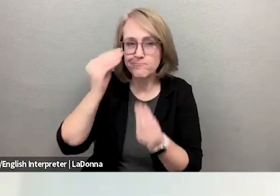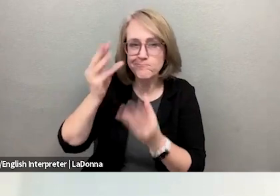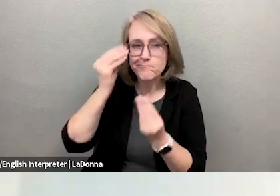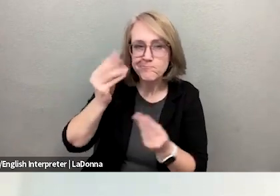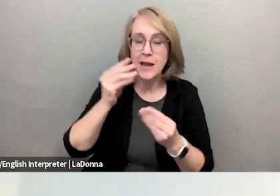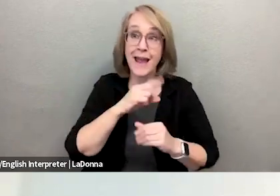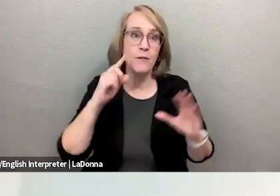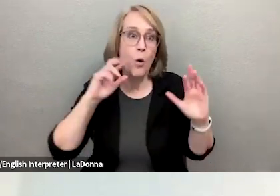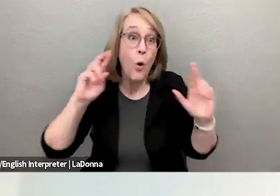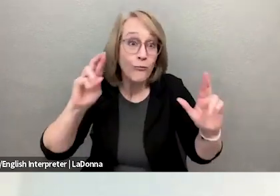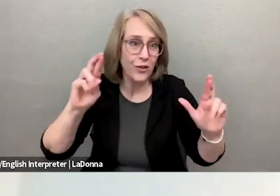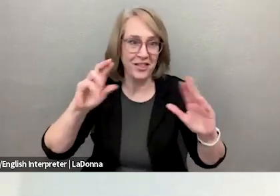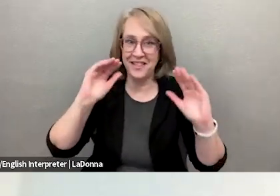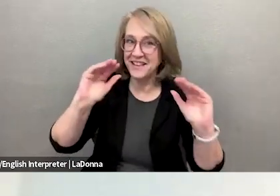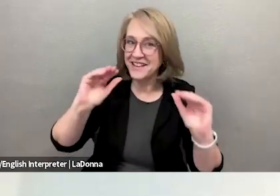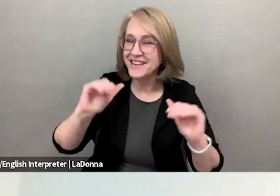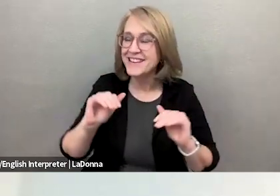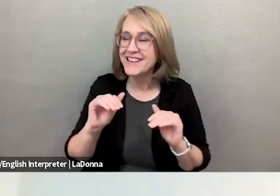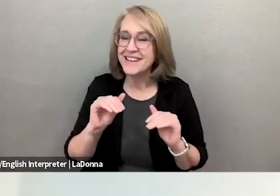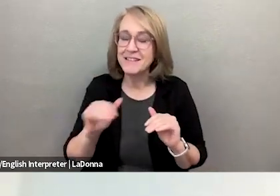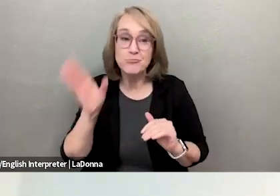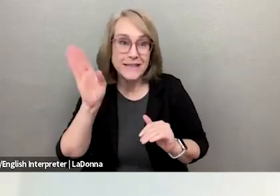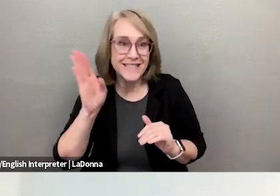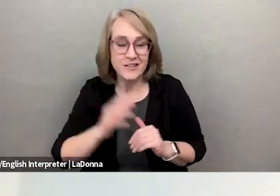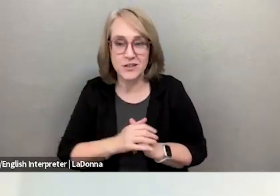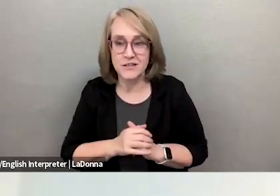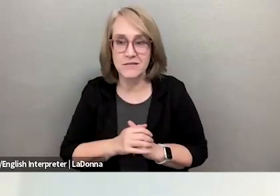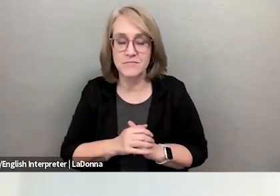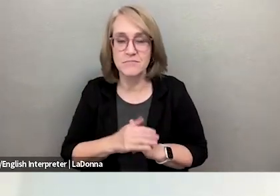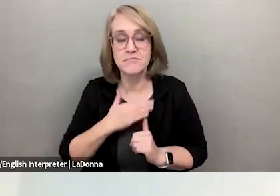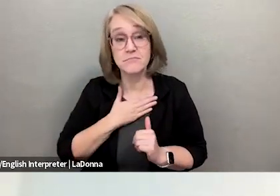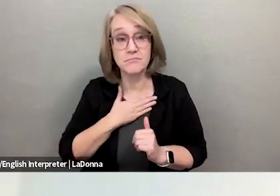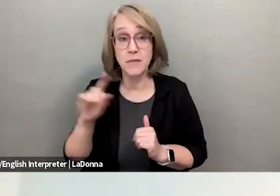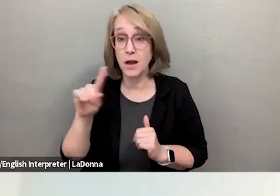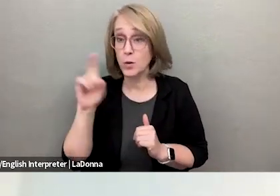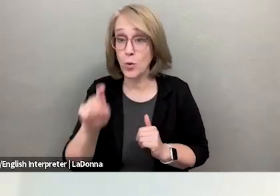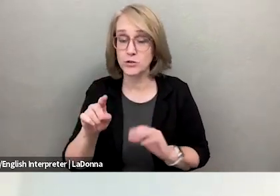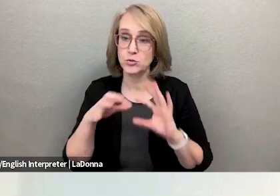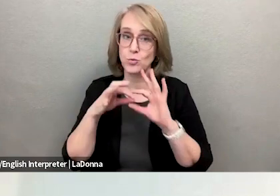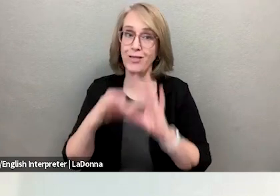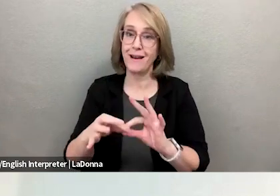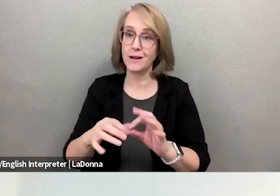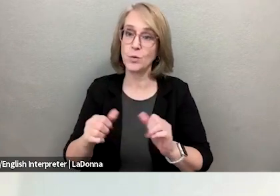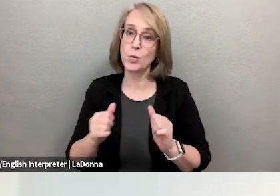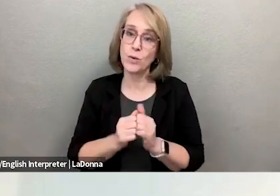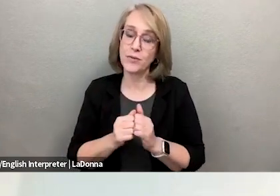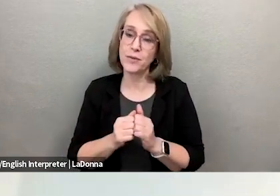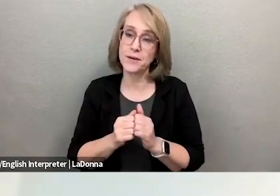hopeful presentations. My question is around